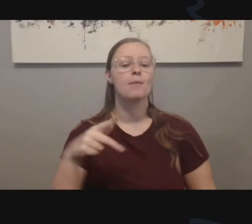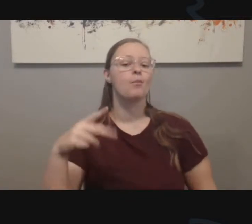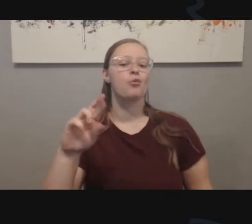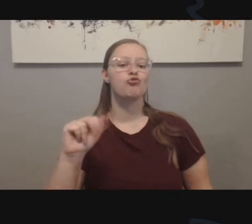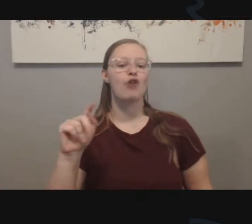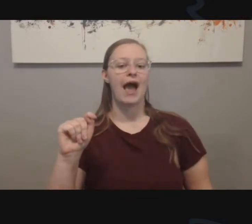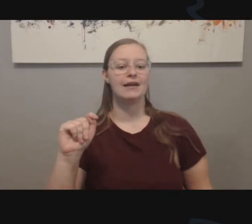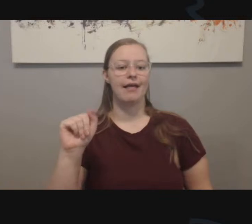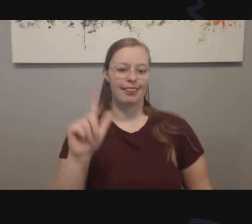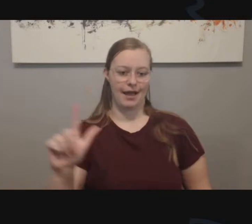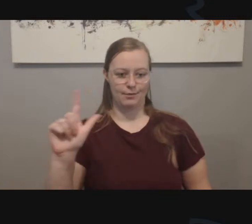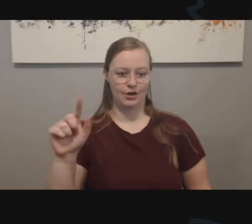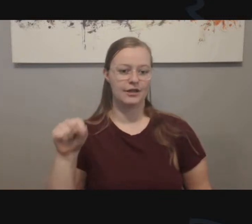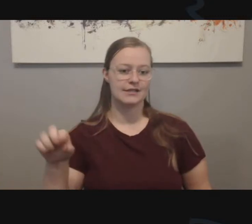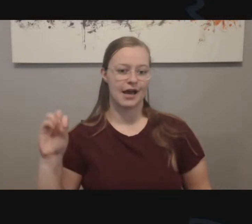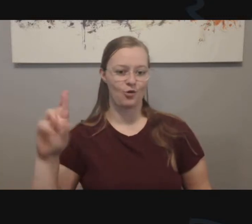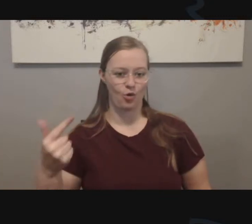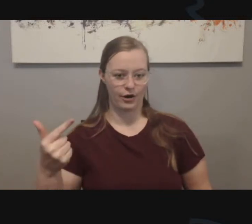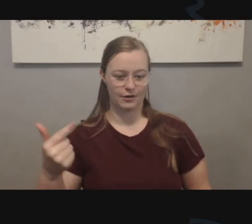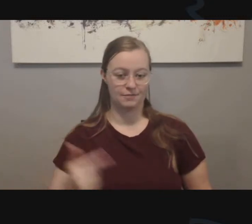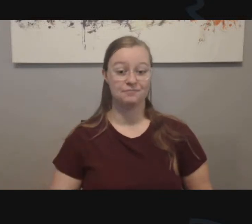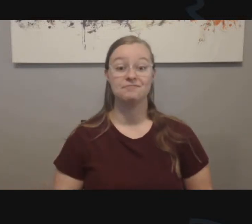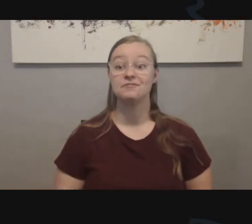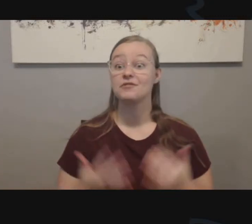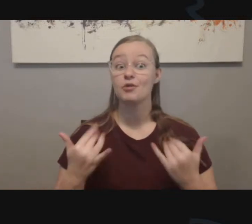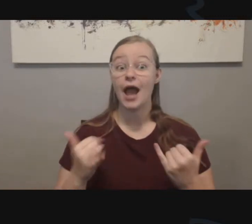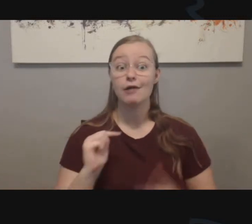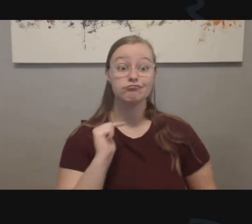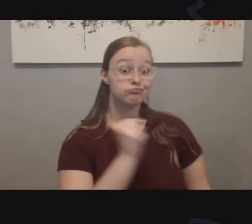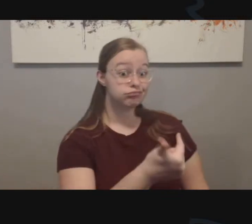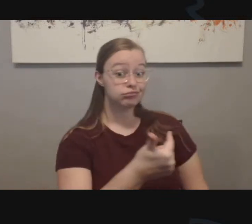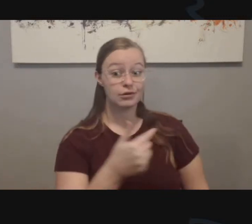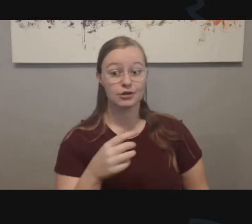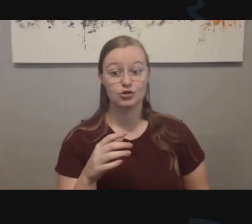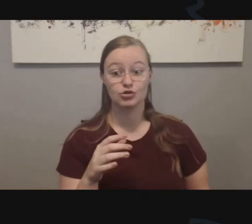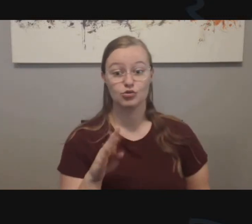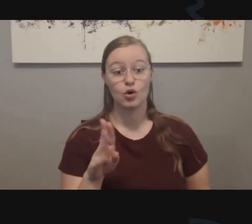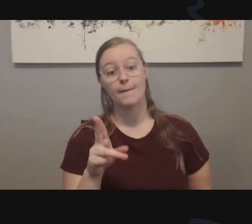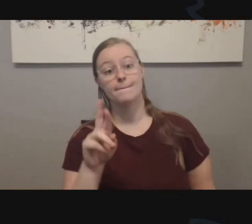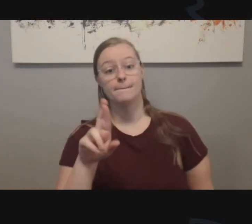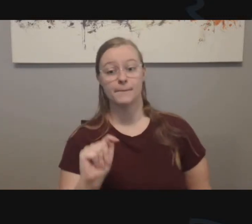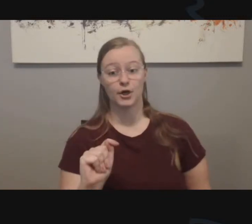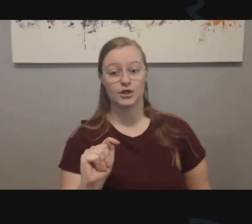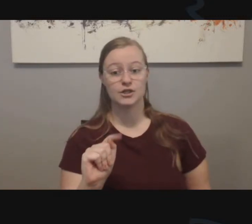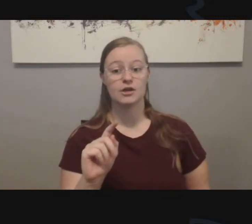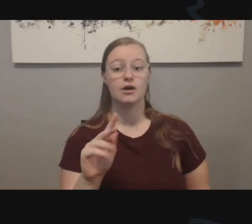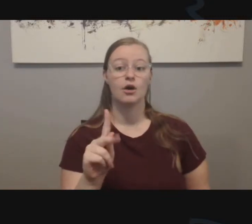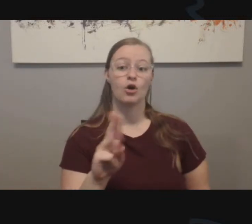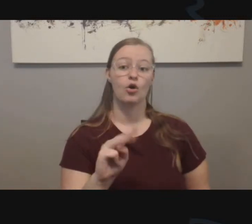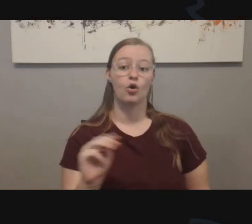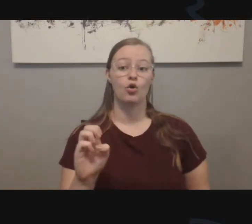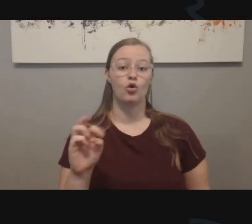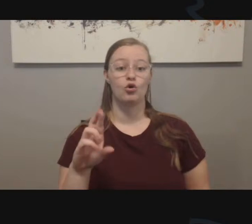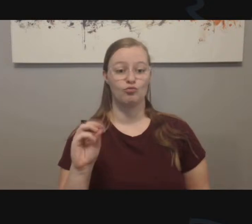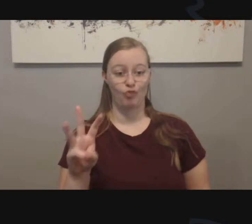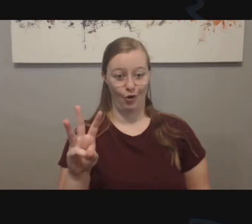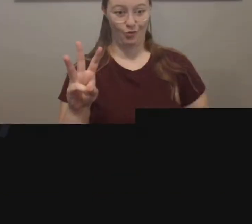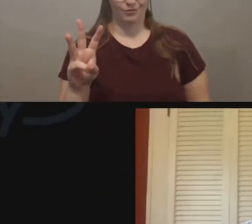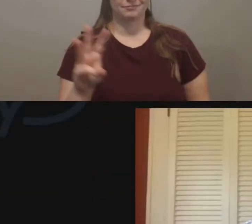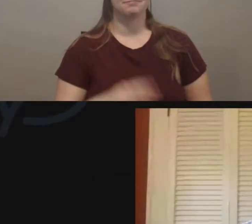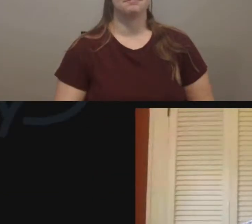prattlibrary.org. Now we're going to turn it over to Bert Kummerow, the founding director of the Maryland Four Centuries Project.